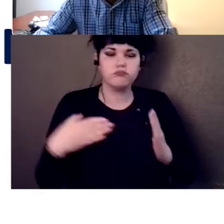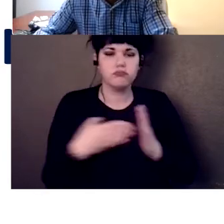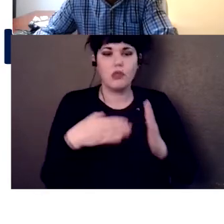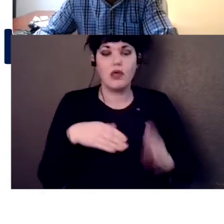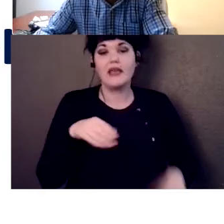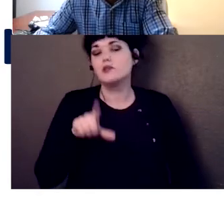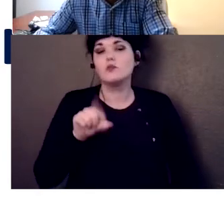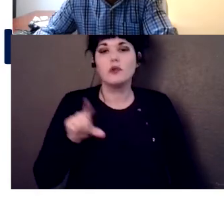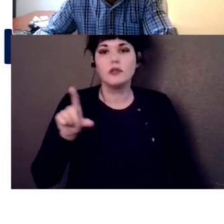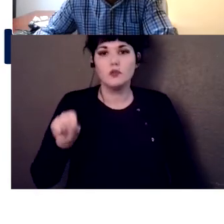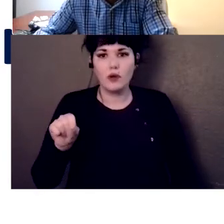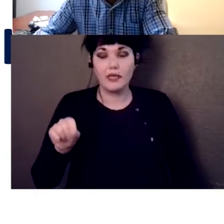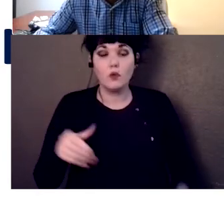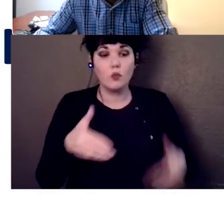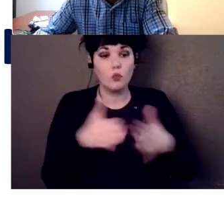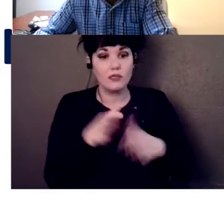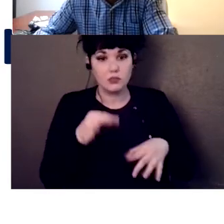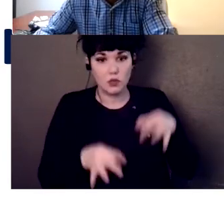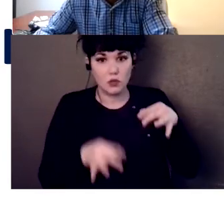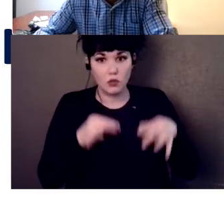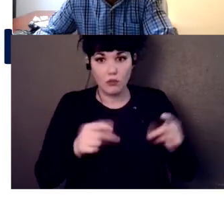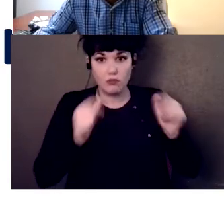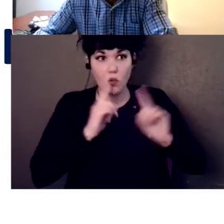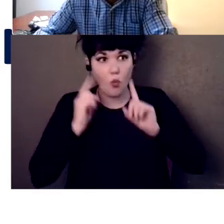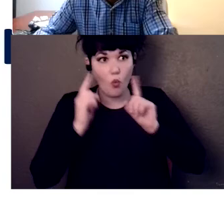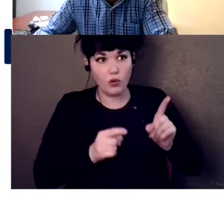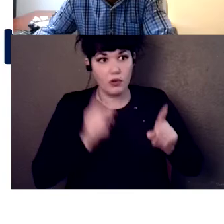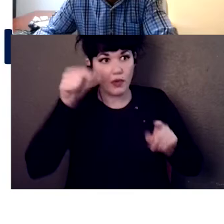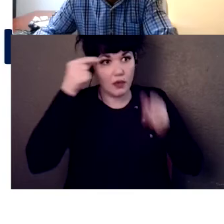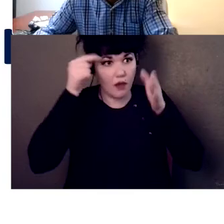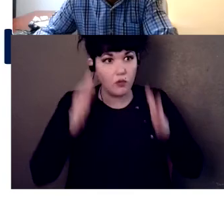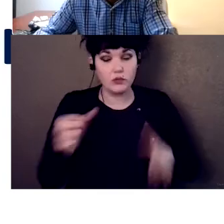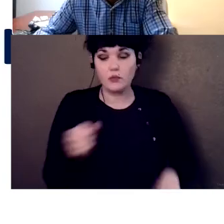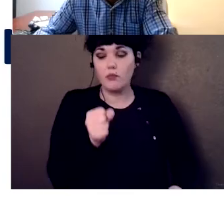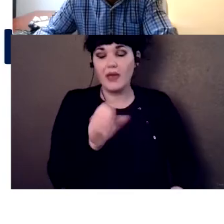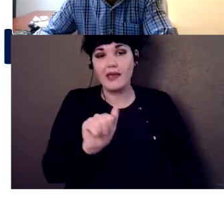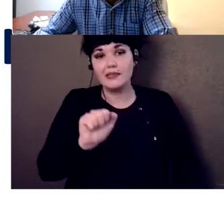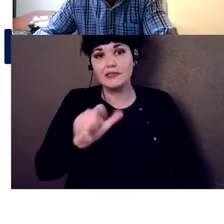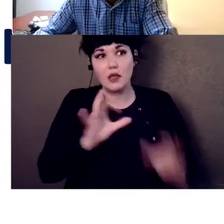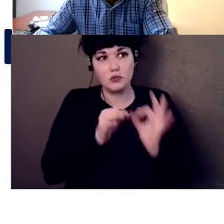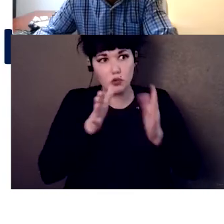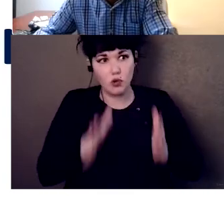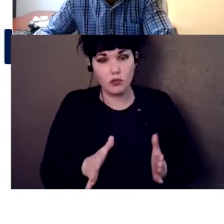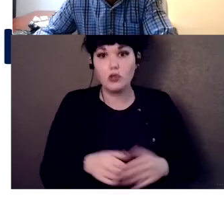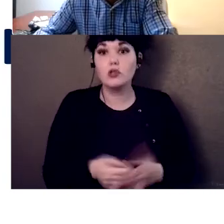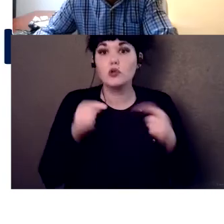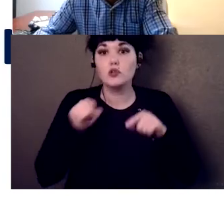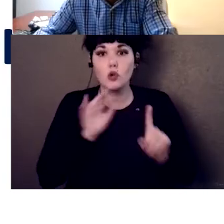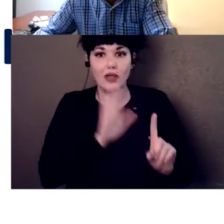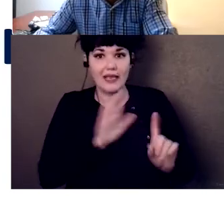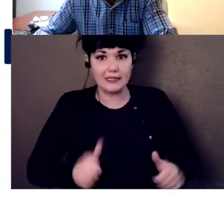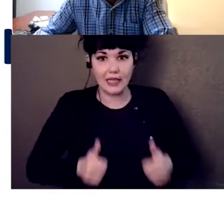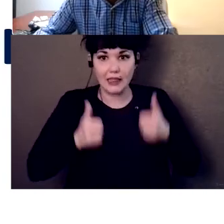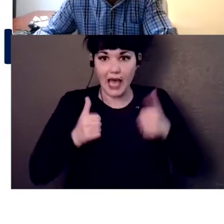Cuomo, requesting that the court immediately order the governor to provide American Sign Language interpreters at his live televised